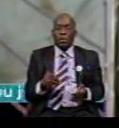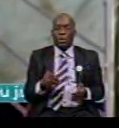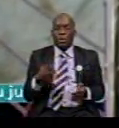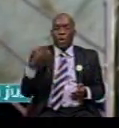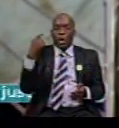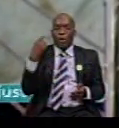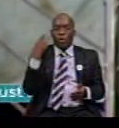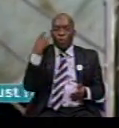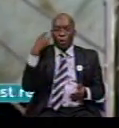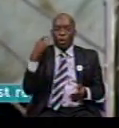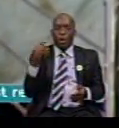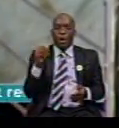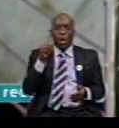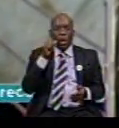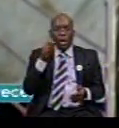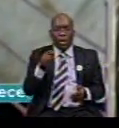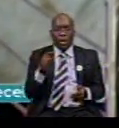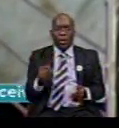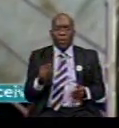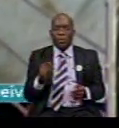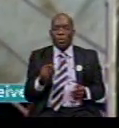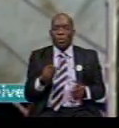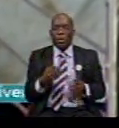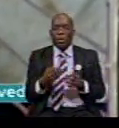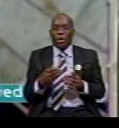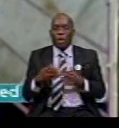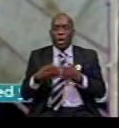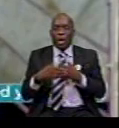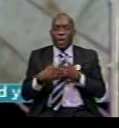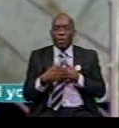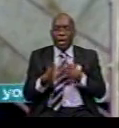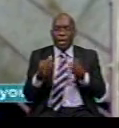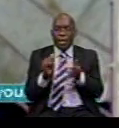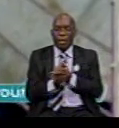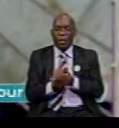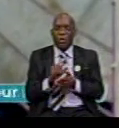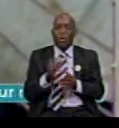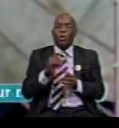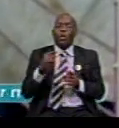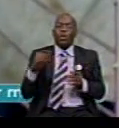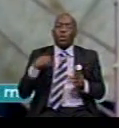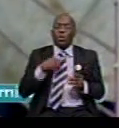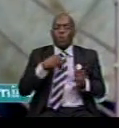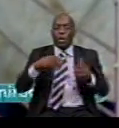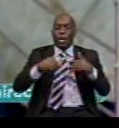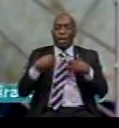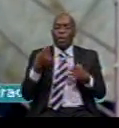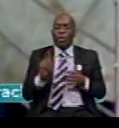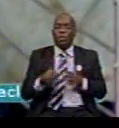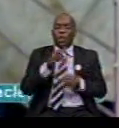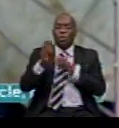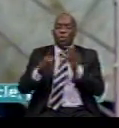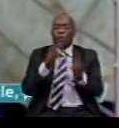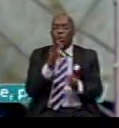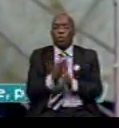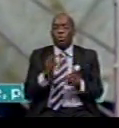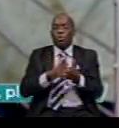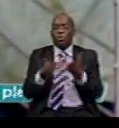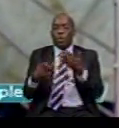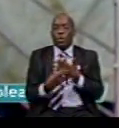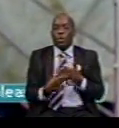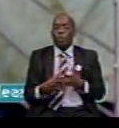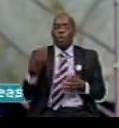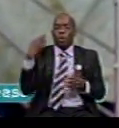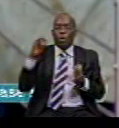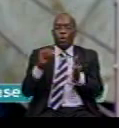man. So before then, we had, after that, we have the global crusade of showers of blessing October, and I turned it to a prayer request,